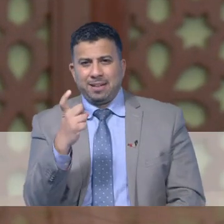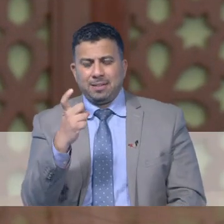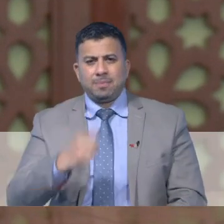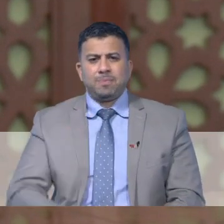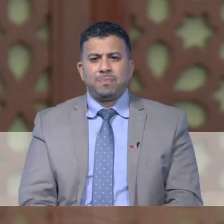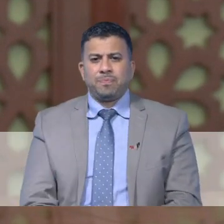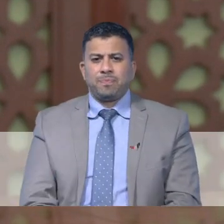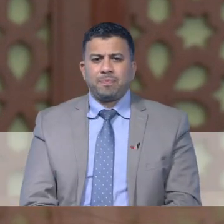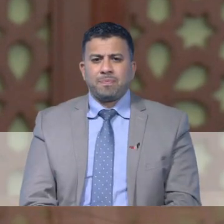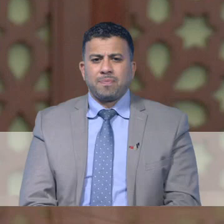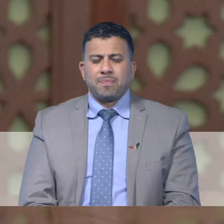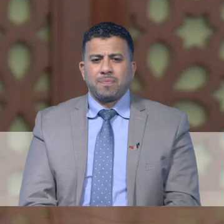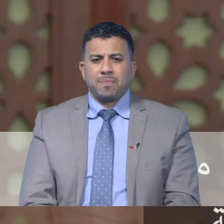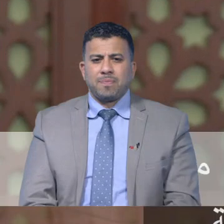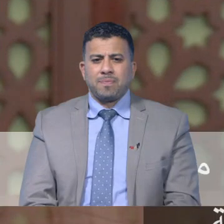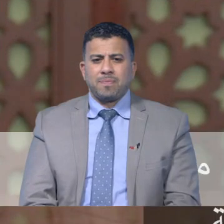and the